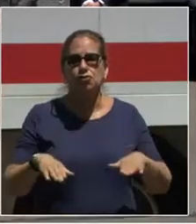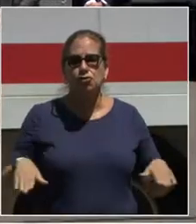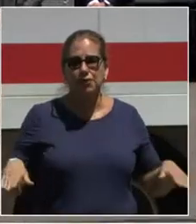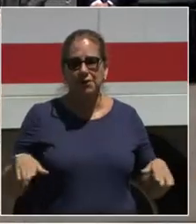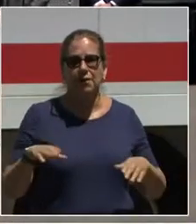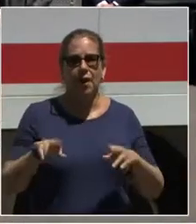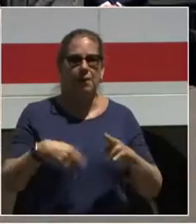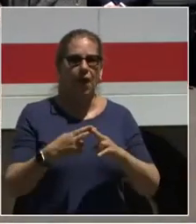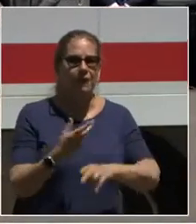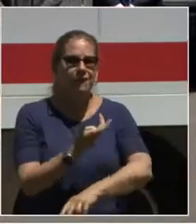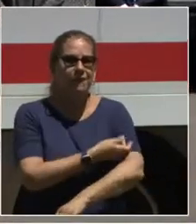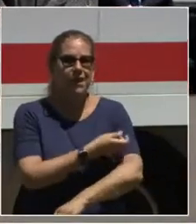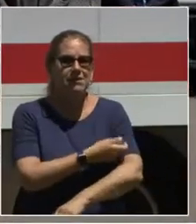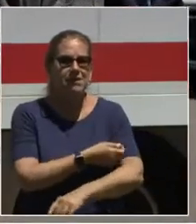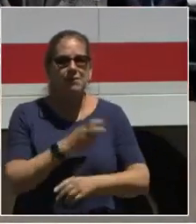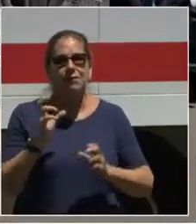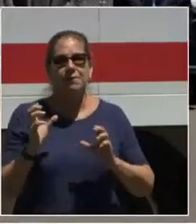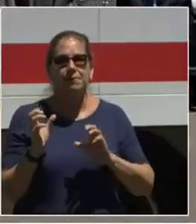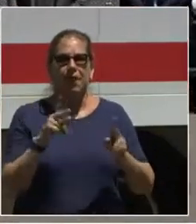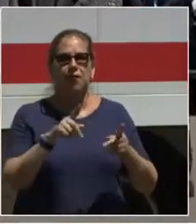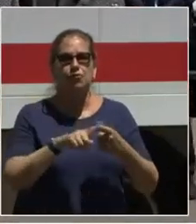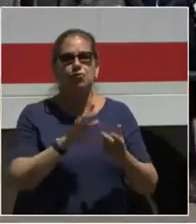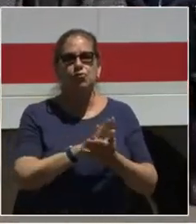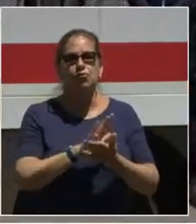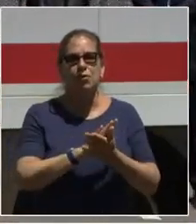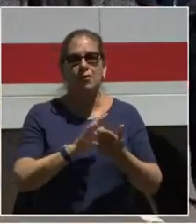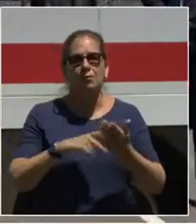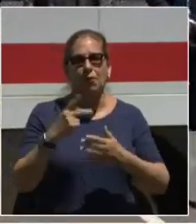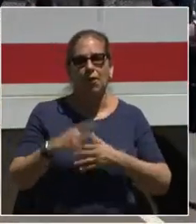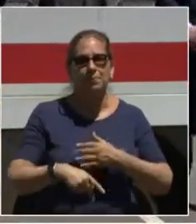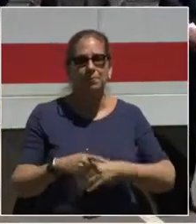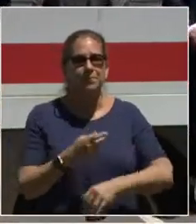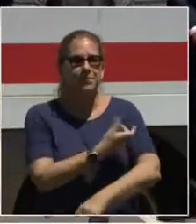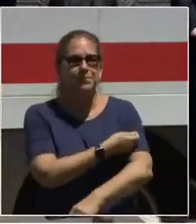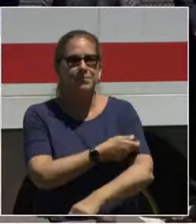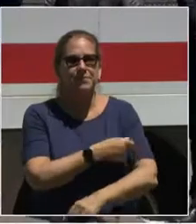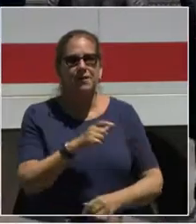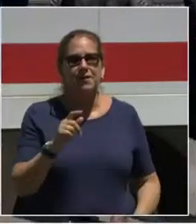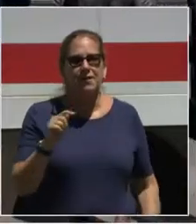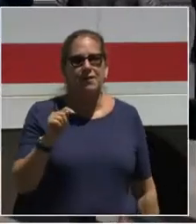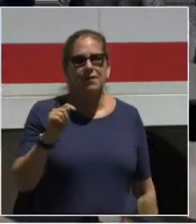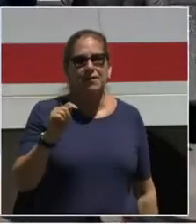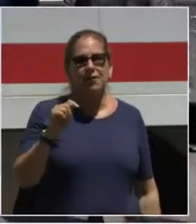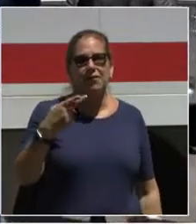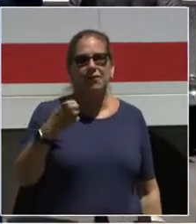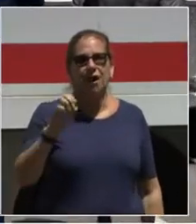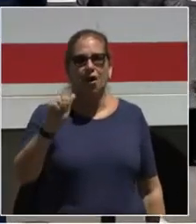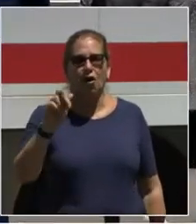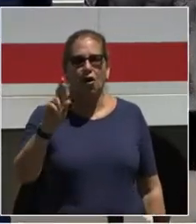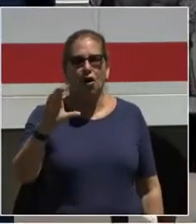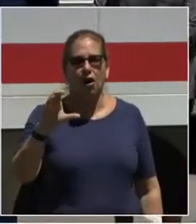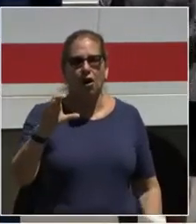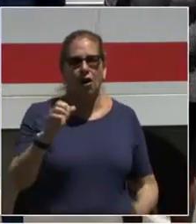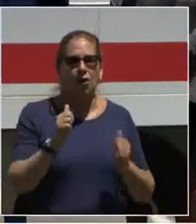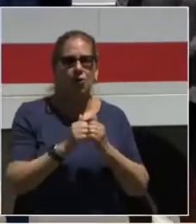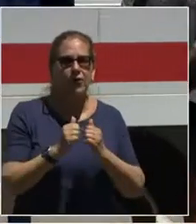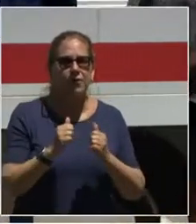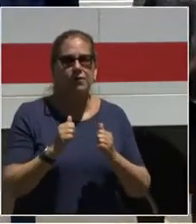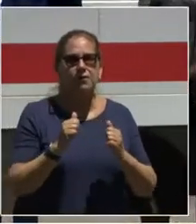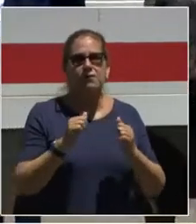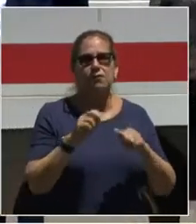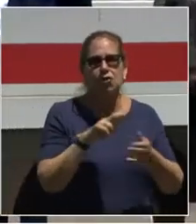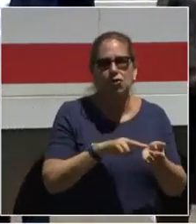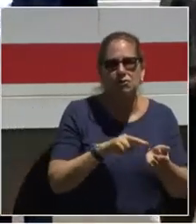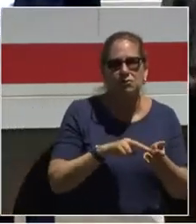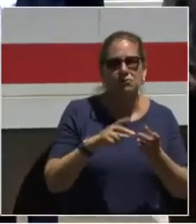Children's Health Center at the ARC and the Mobile Medical Program, alongside with committed nurses, administrators, and other